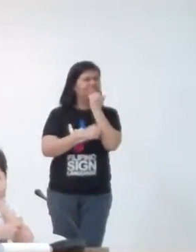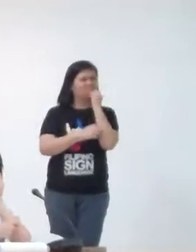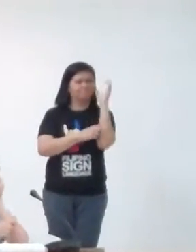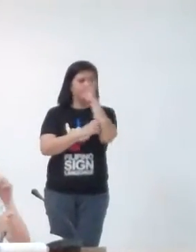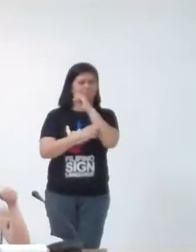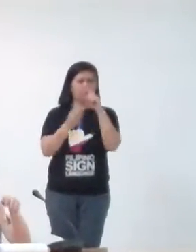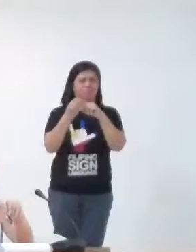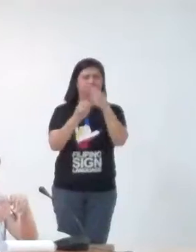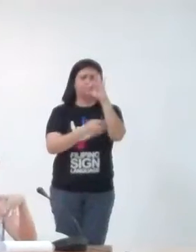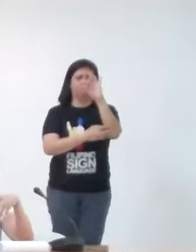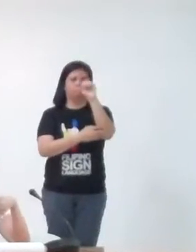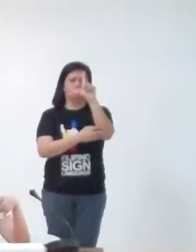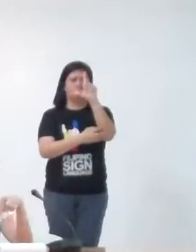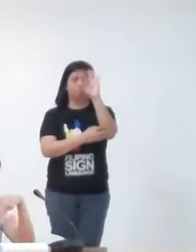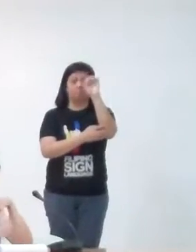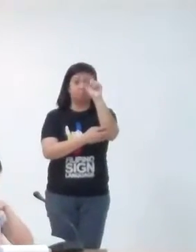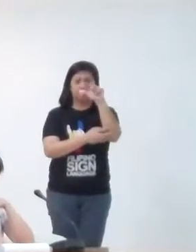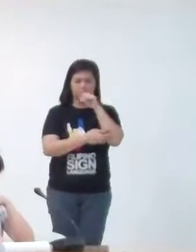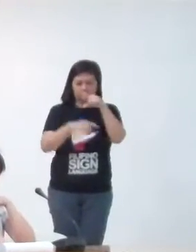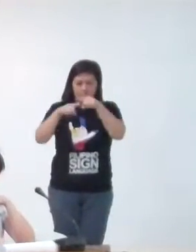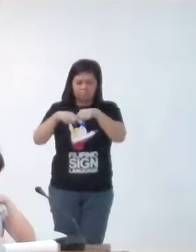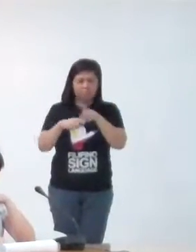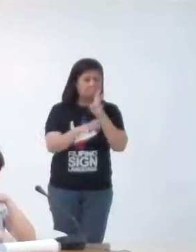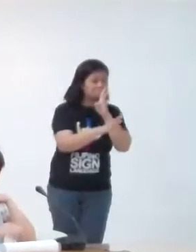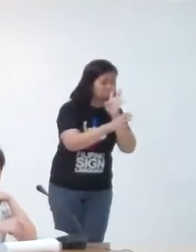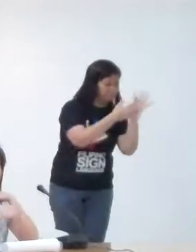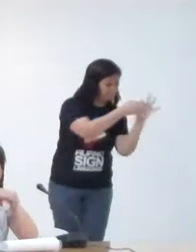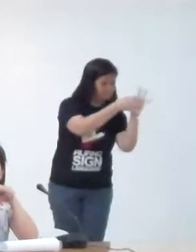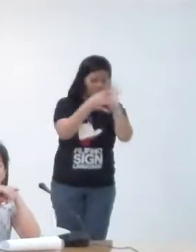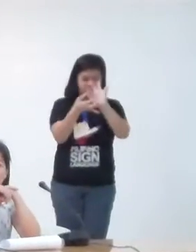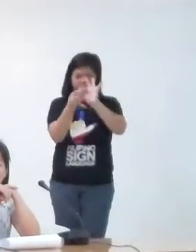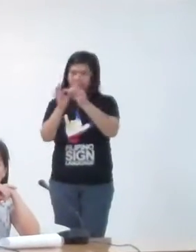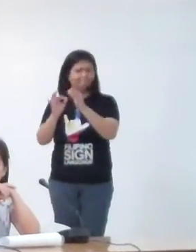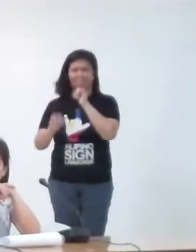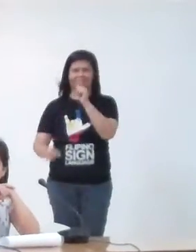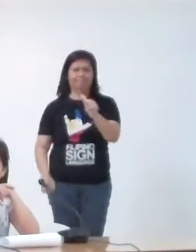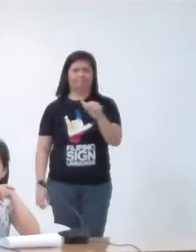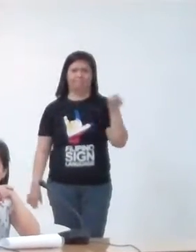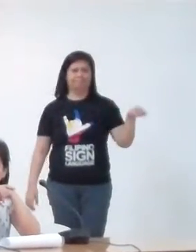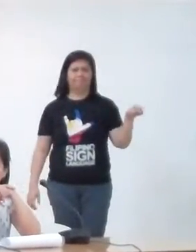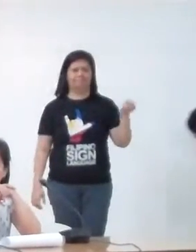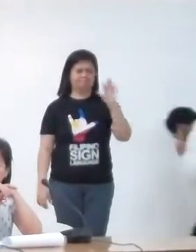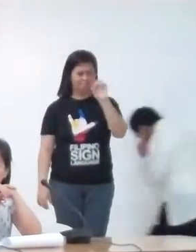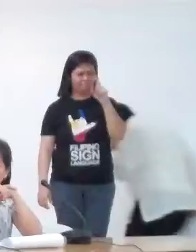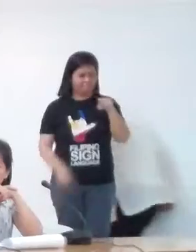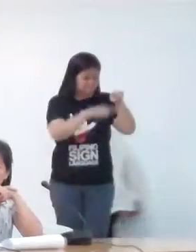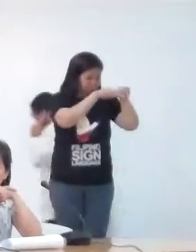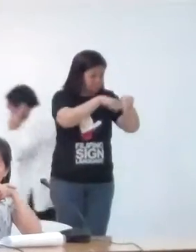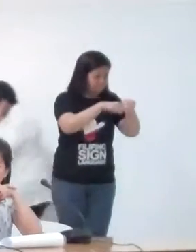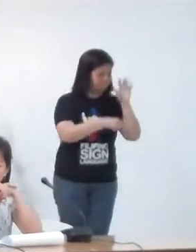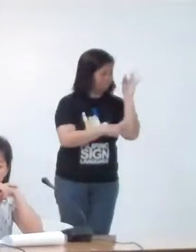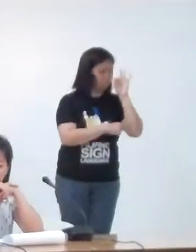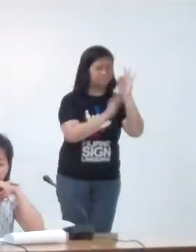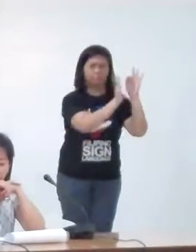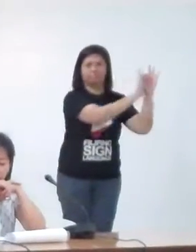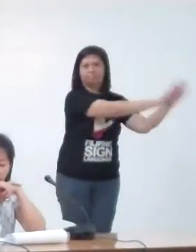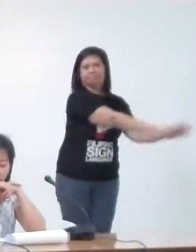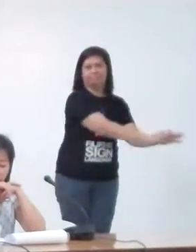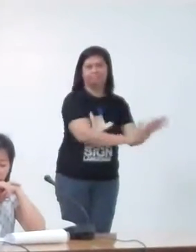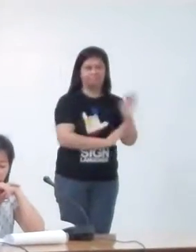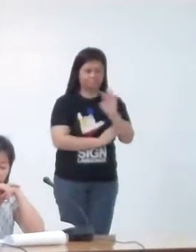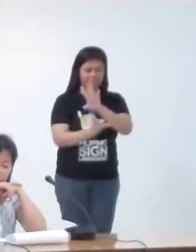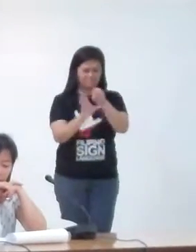FSL. FSL is not based on any spoken or written language. FSL is not based on Filipino. It